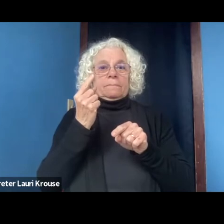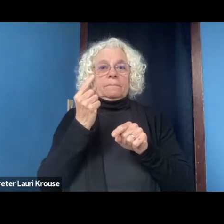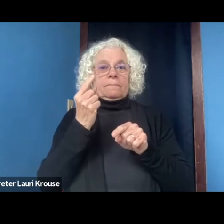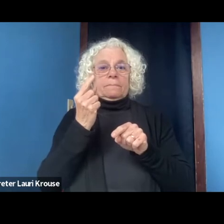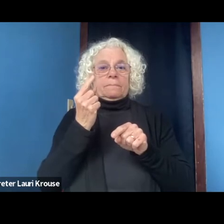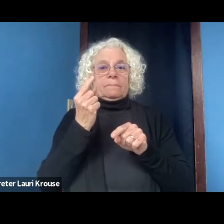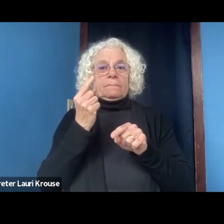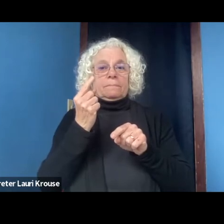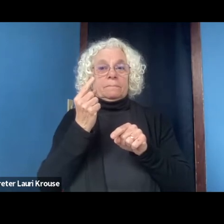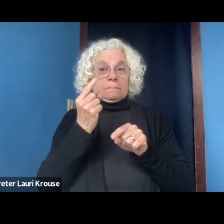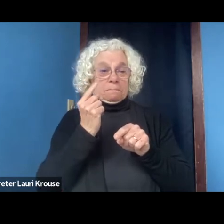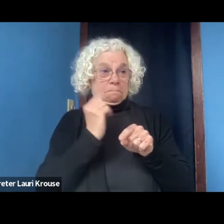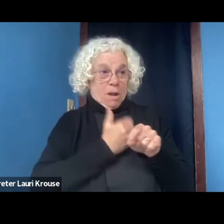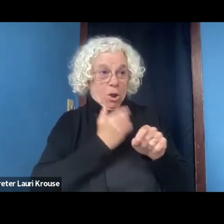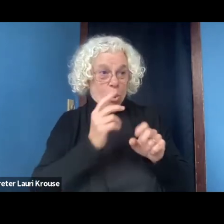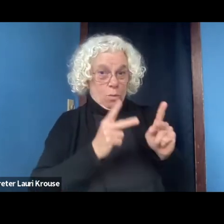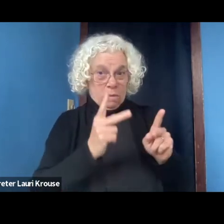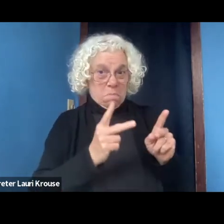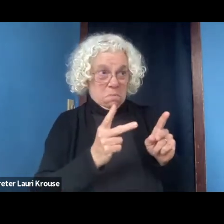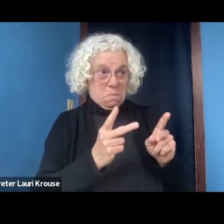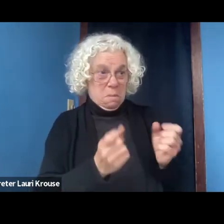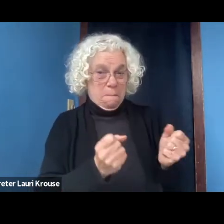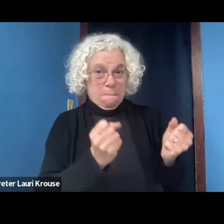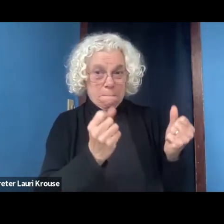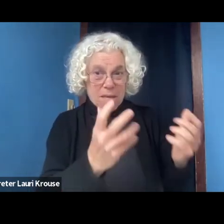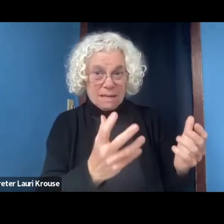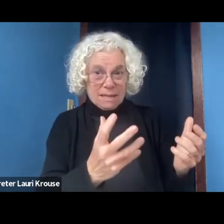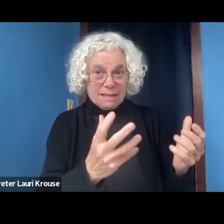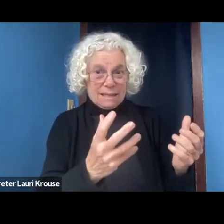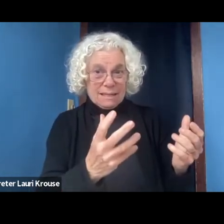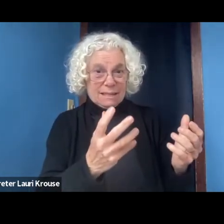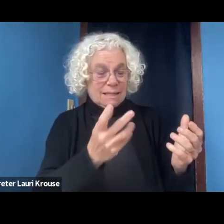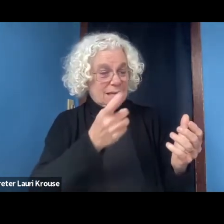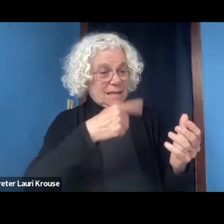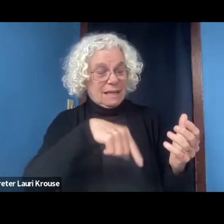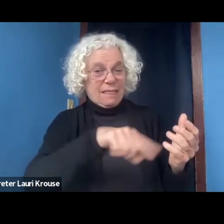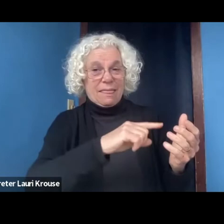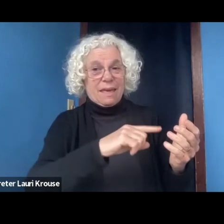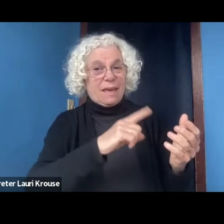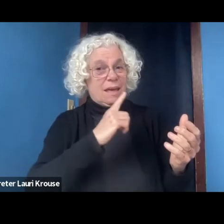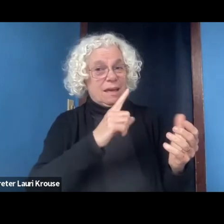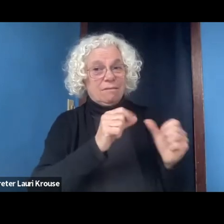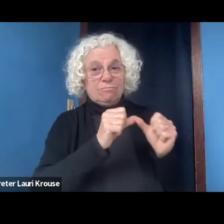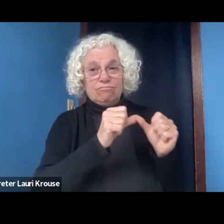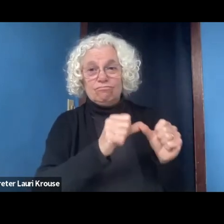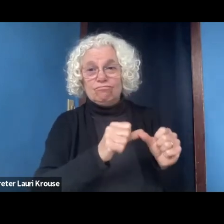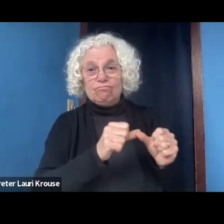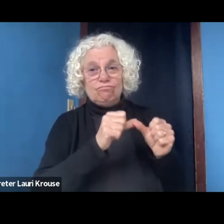are many, who have, against all odds, again,